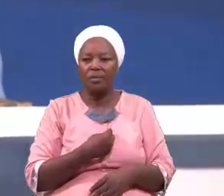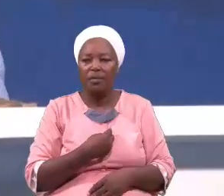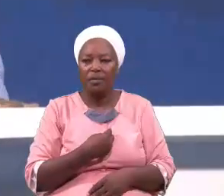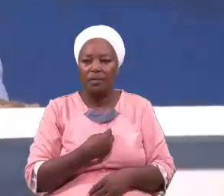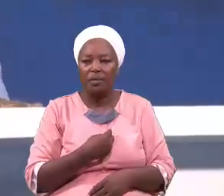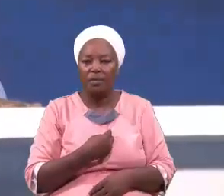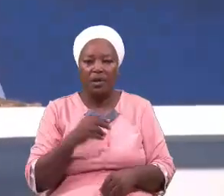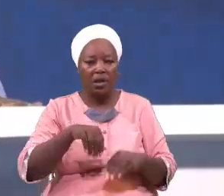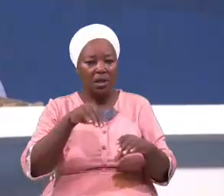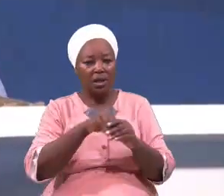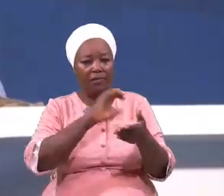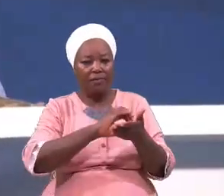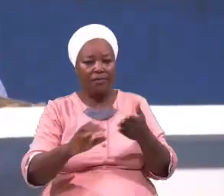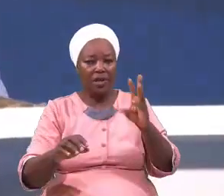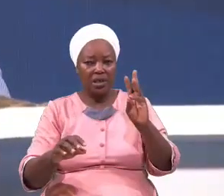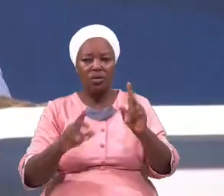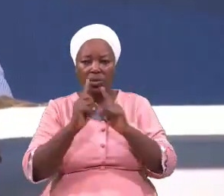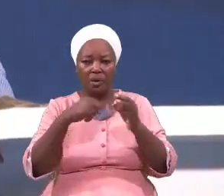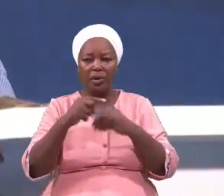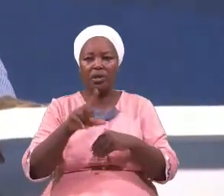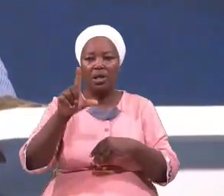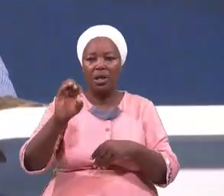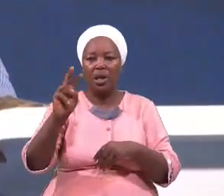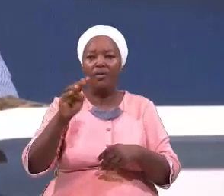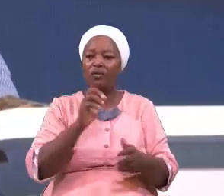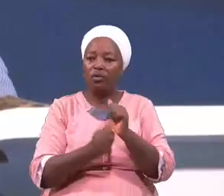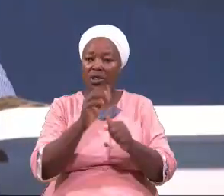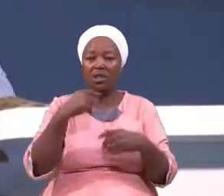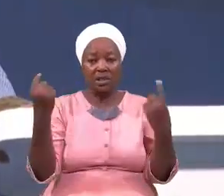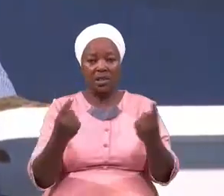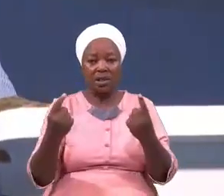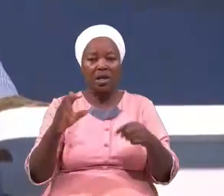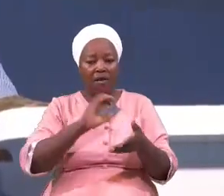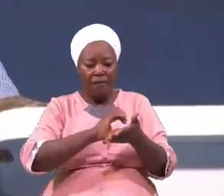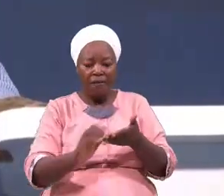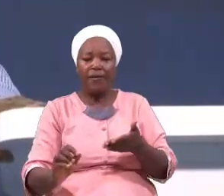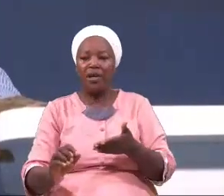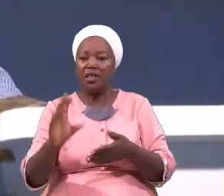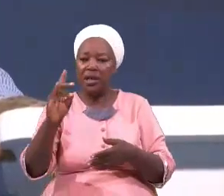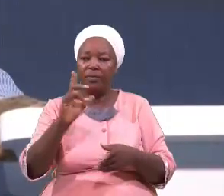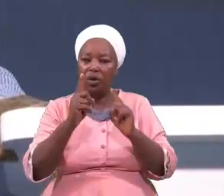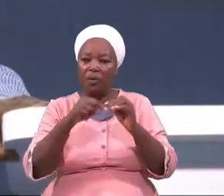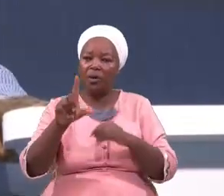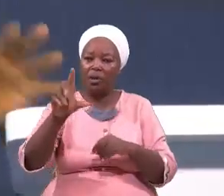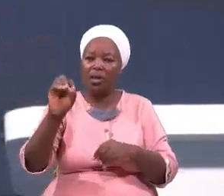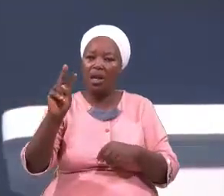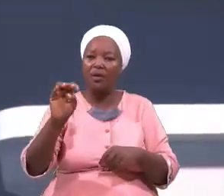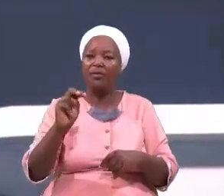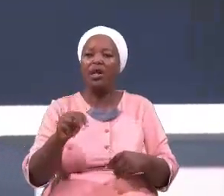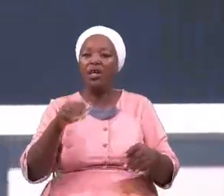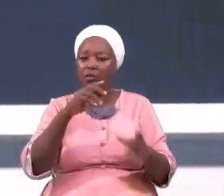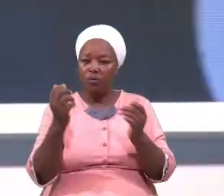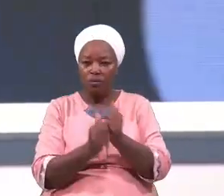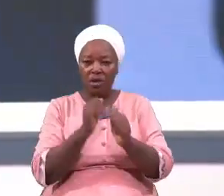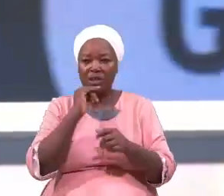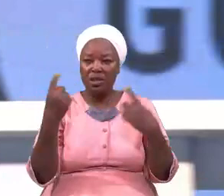In verse 6, he mentions leaven. In verse 7, he mentions leaven. Look